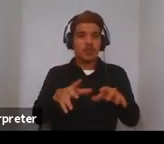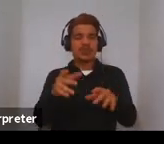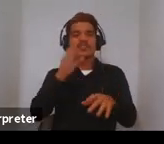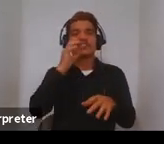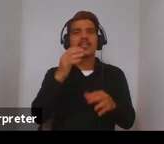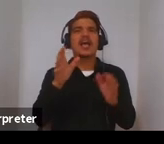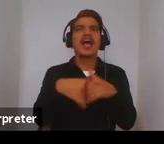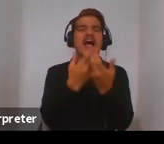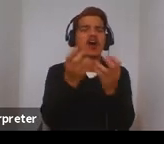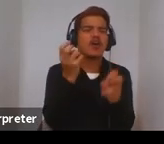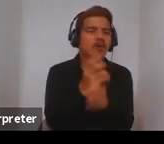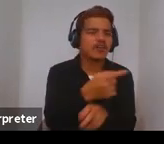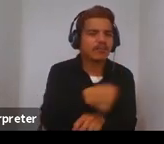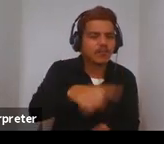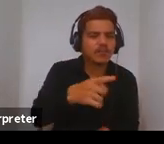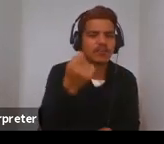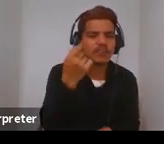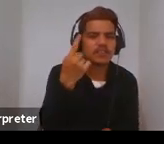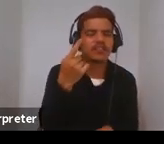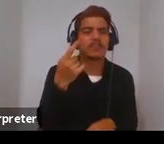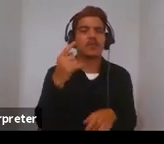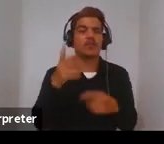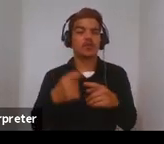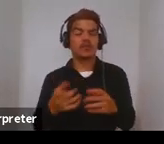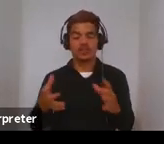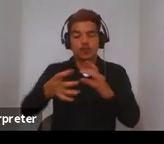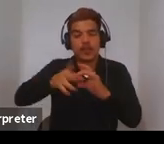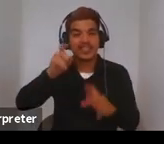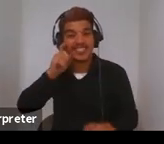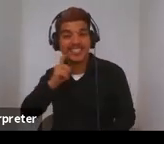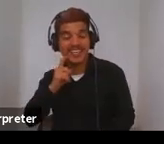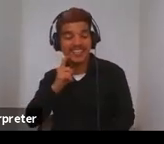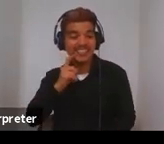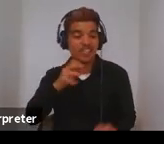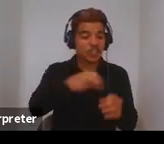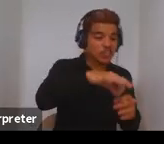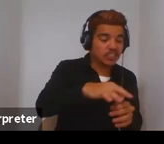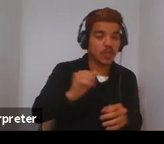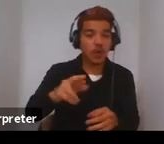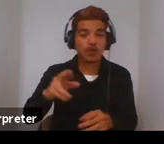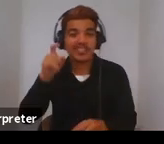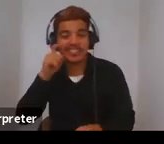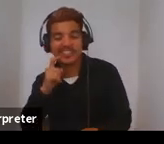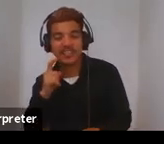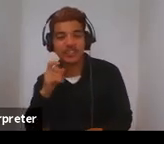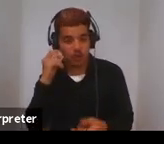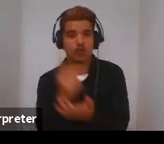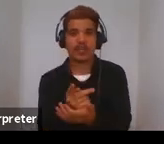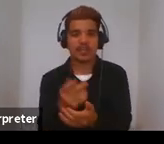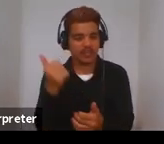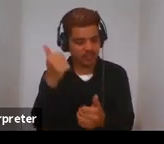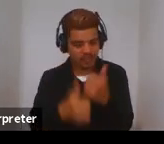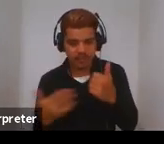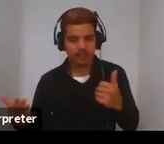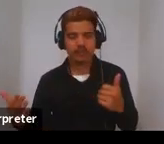it when it comes to sex? Whether it's tea or sex, consent is everything. And on that note, I'm